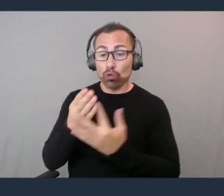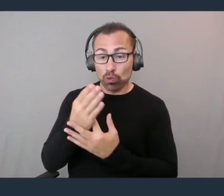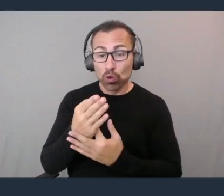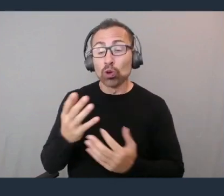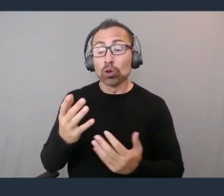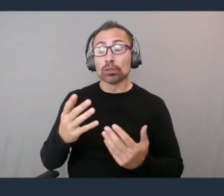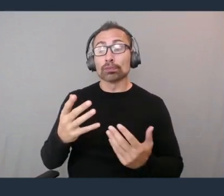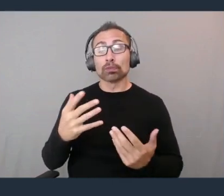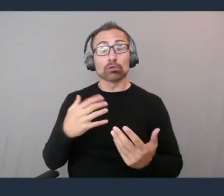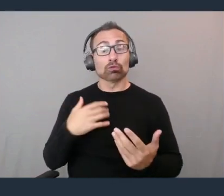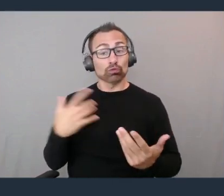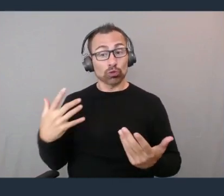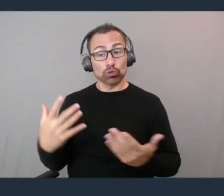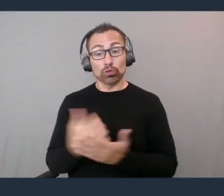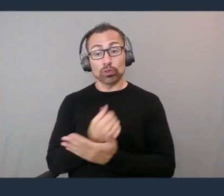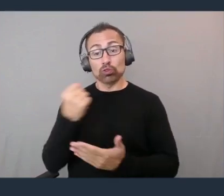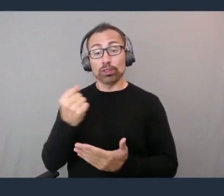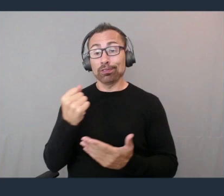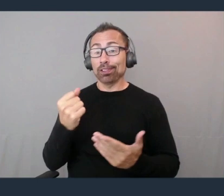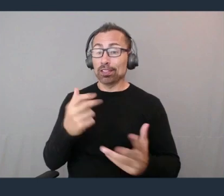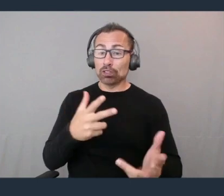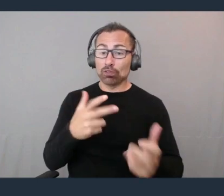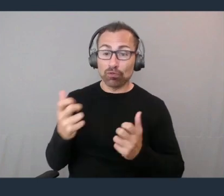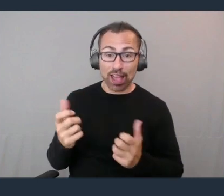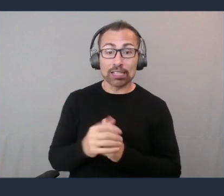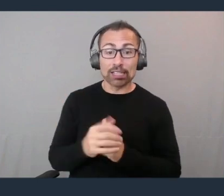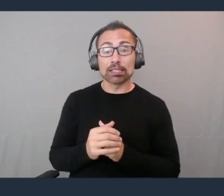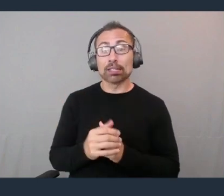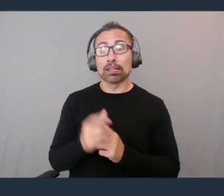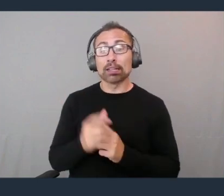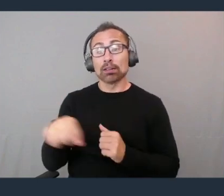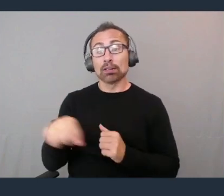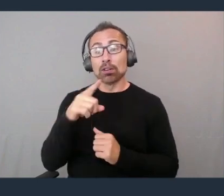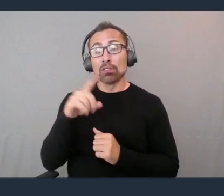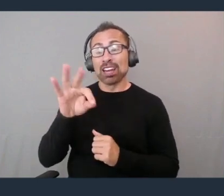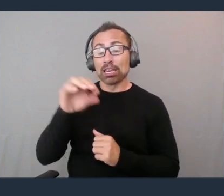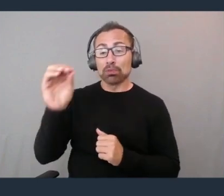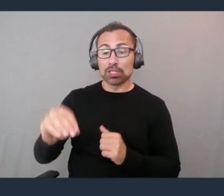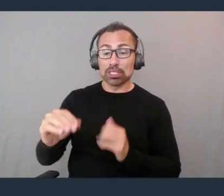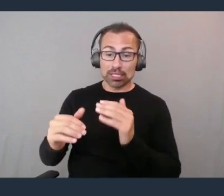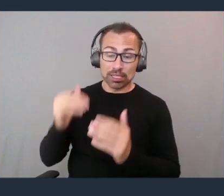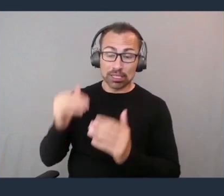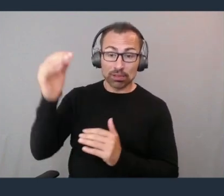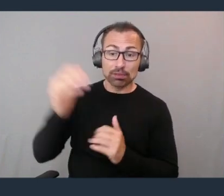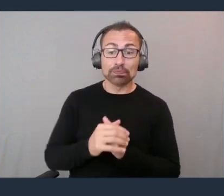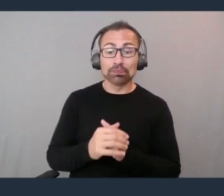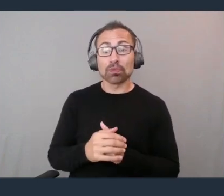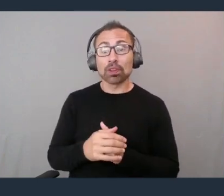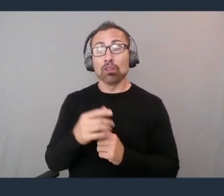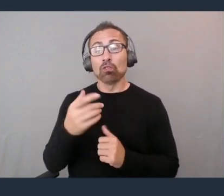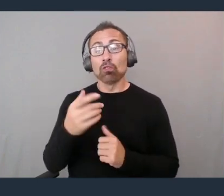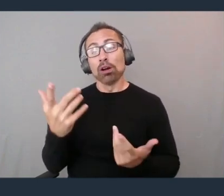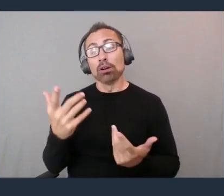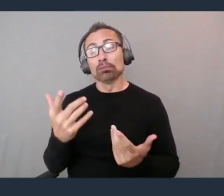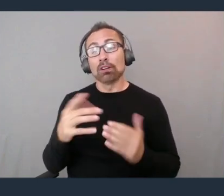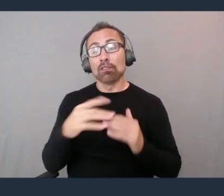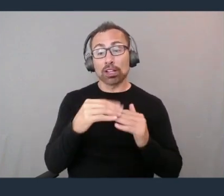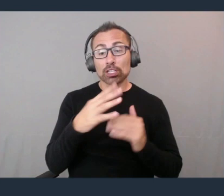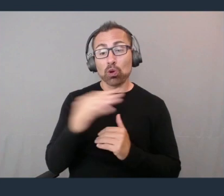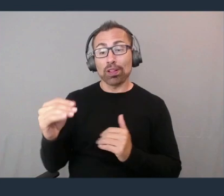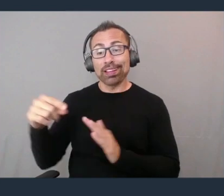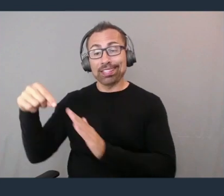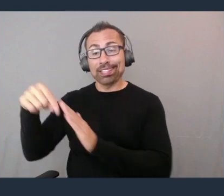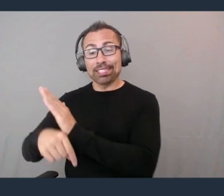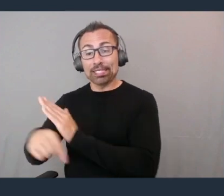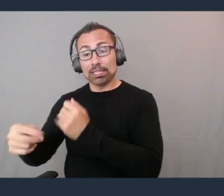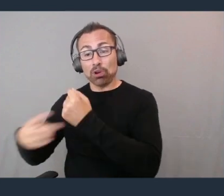retrievals from Amazon S3 Glacier Flexible Retrieval and Deep Archive storage classes. If you are currently using Amazon